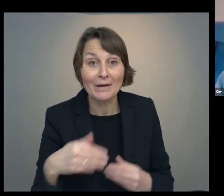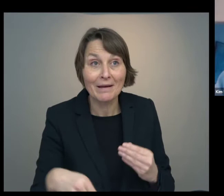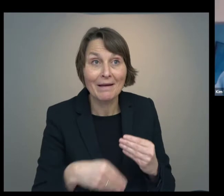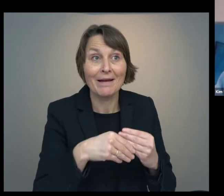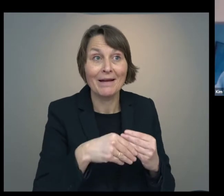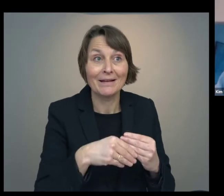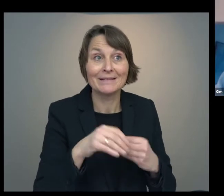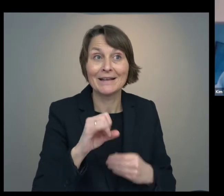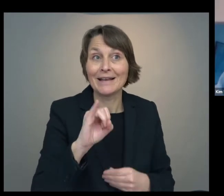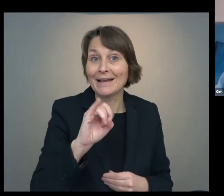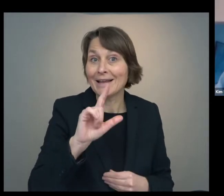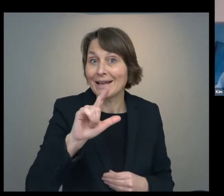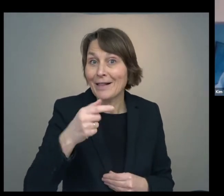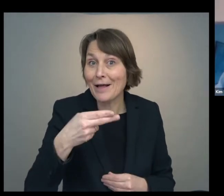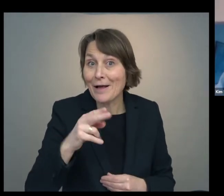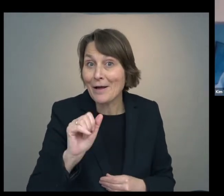that?